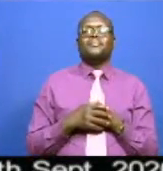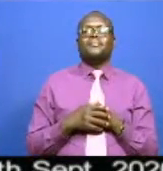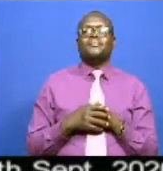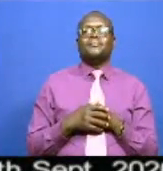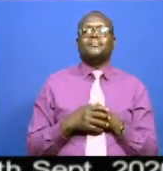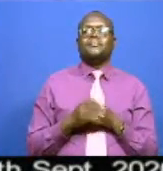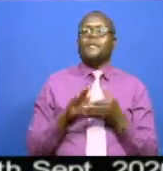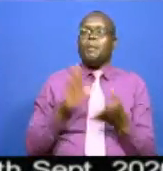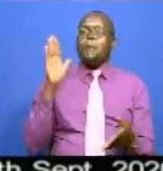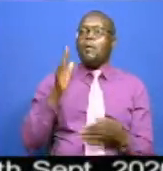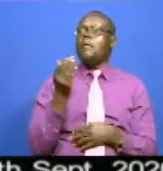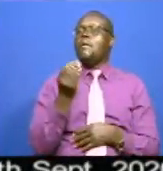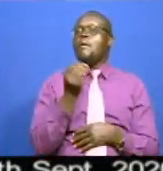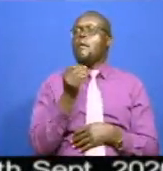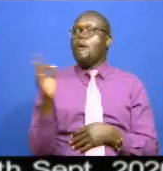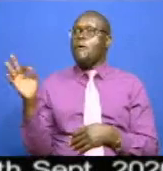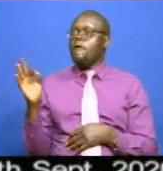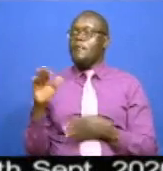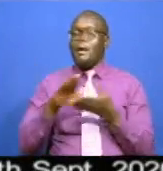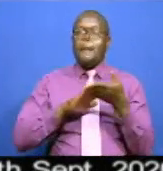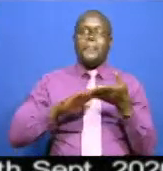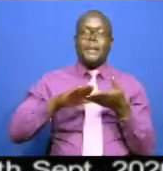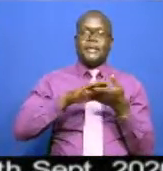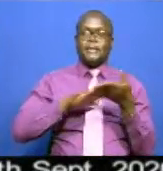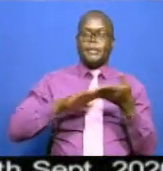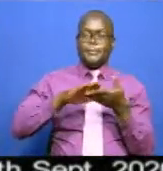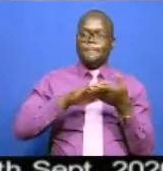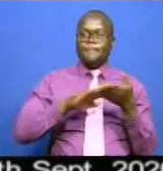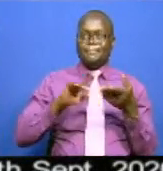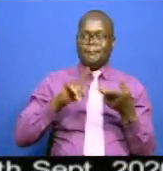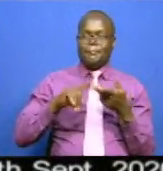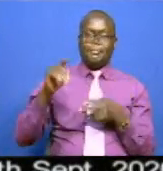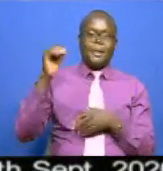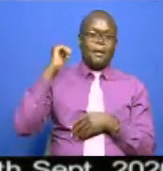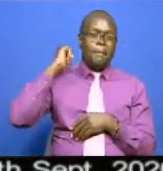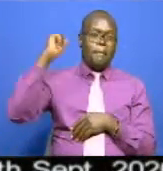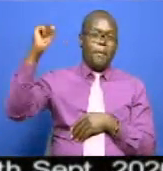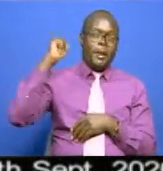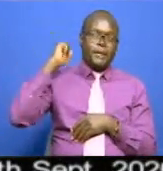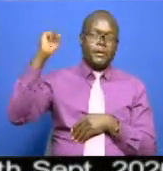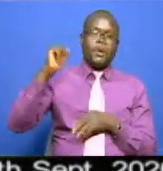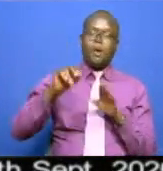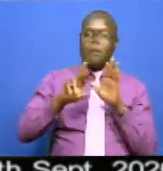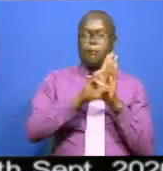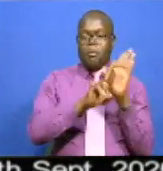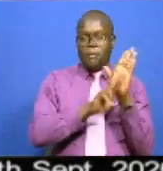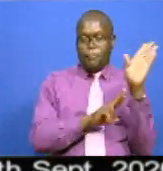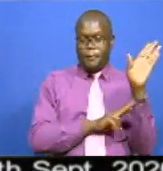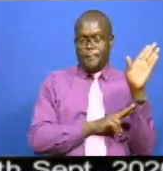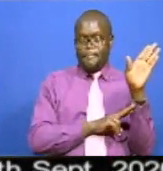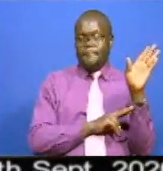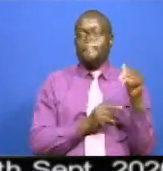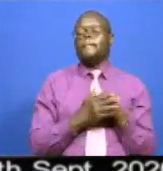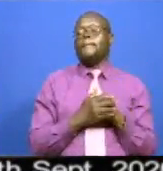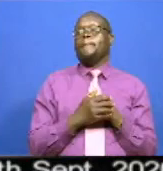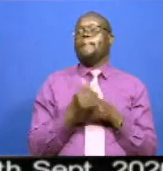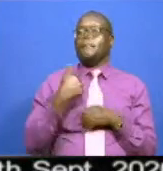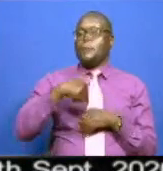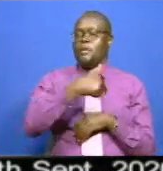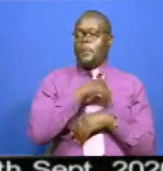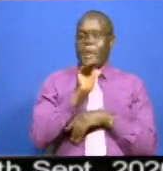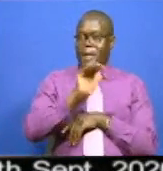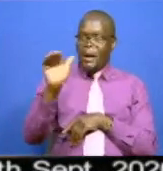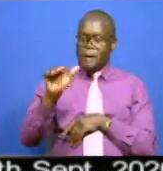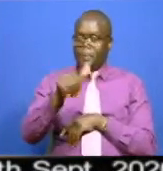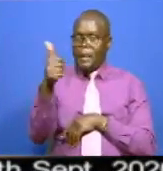is more of a basis. It is more of a political formula. And we beseech the